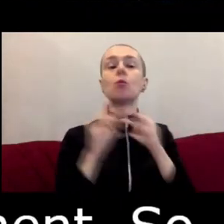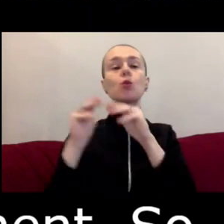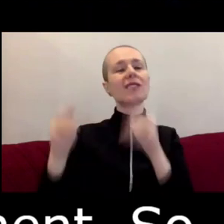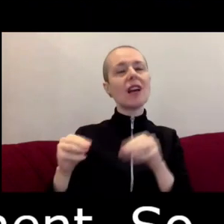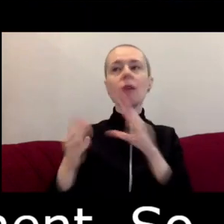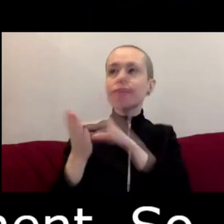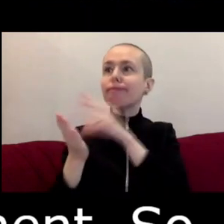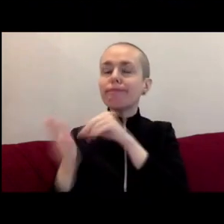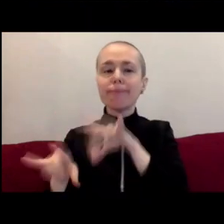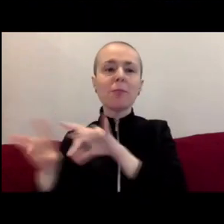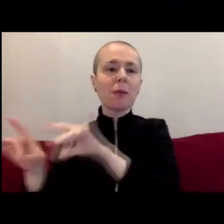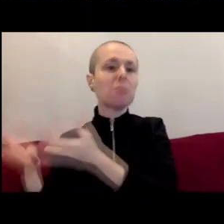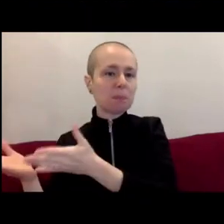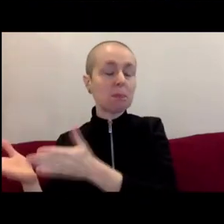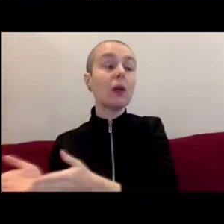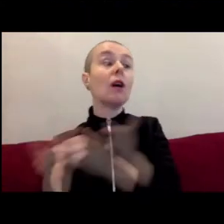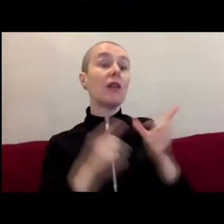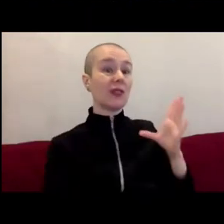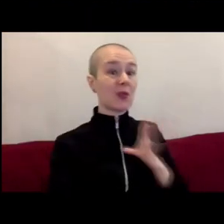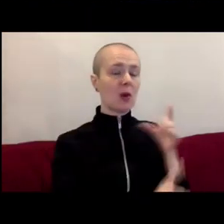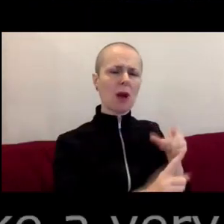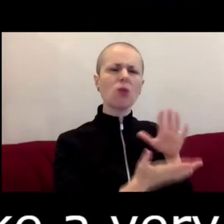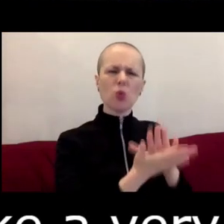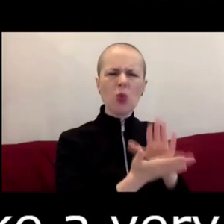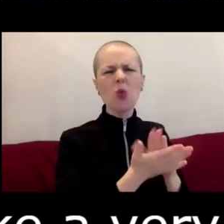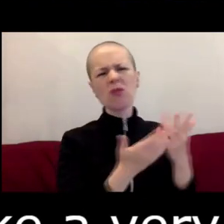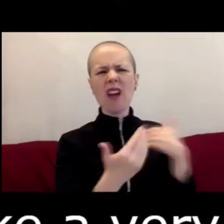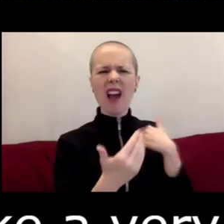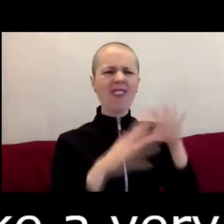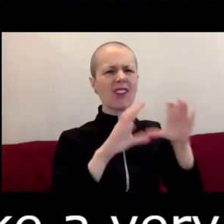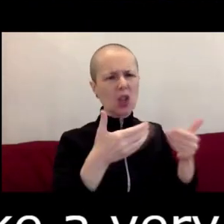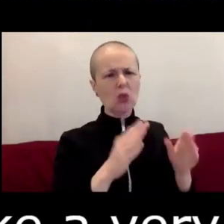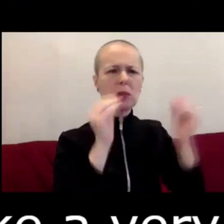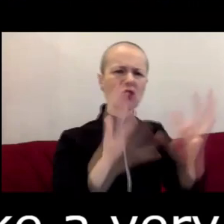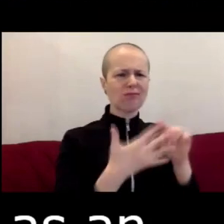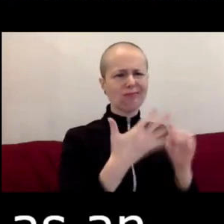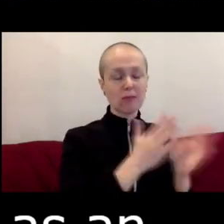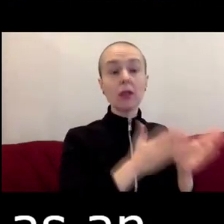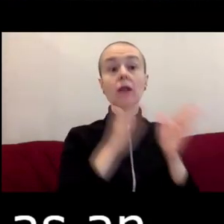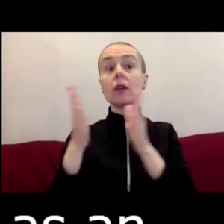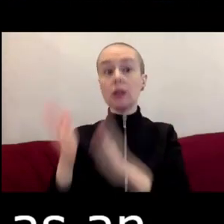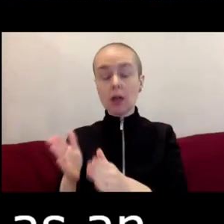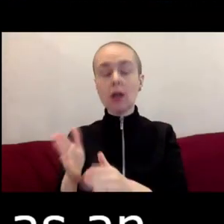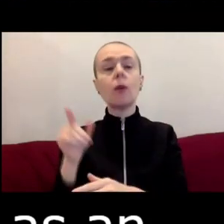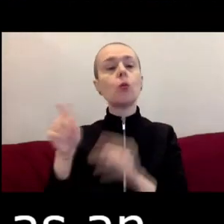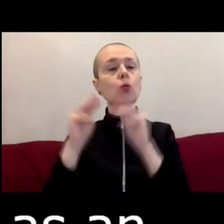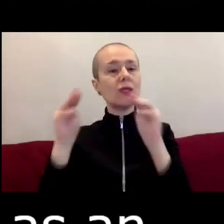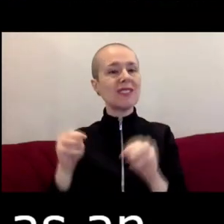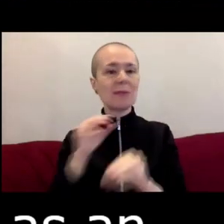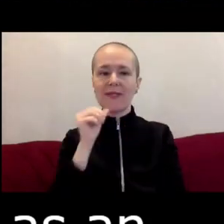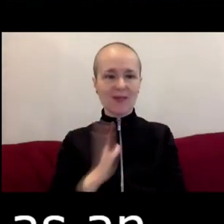like a very stereotypical school, but as an informal learning environment, we believe